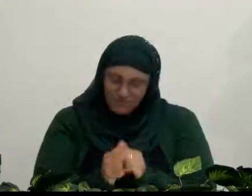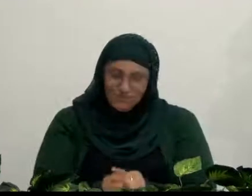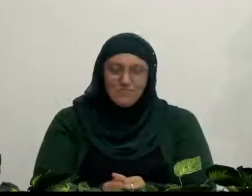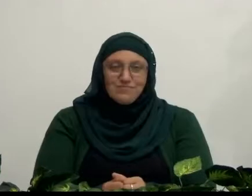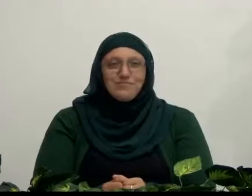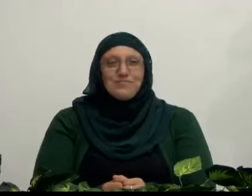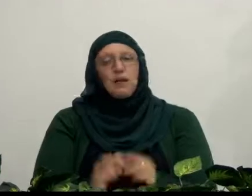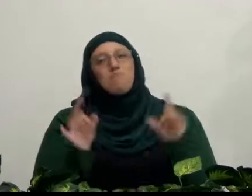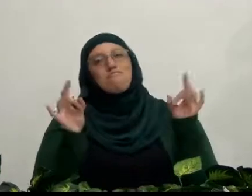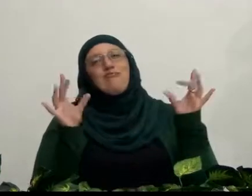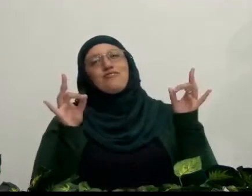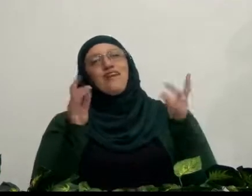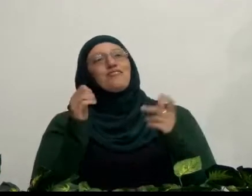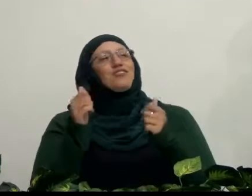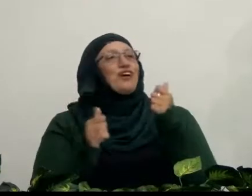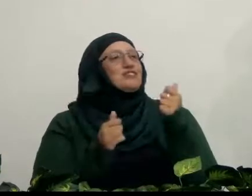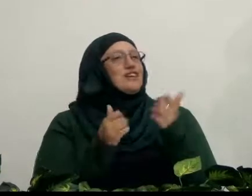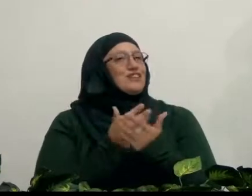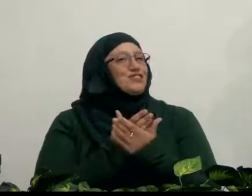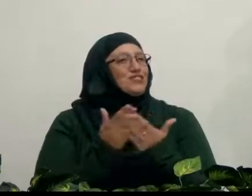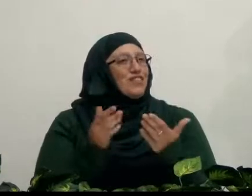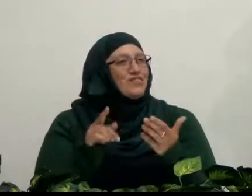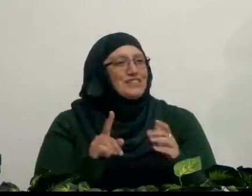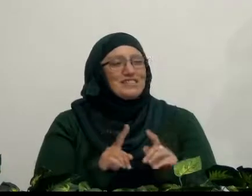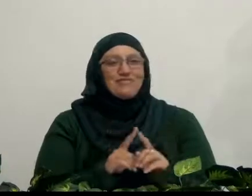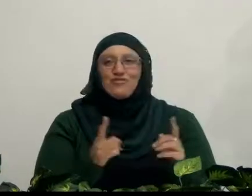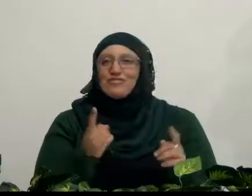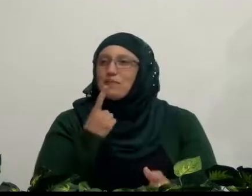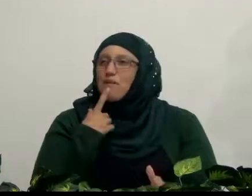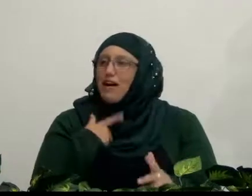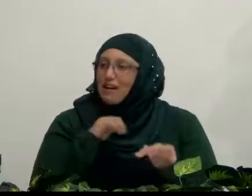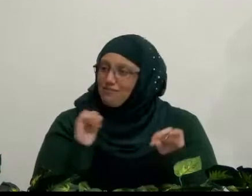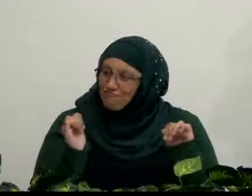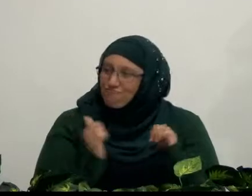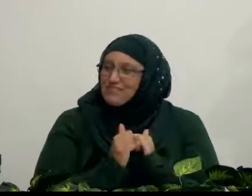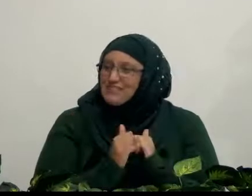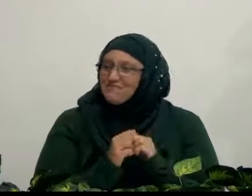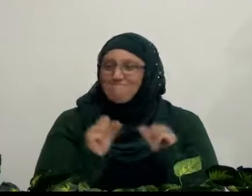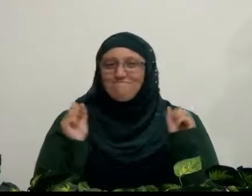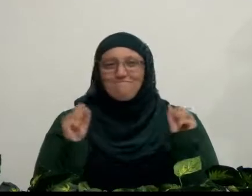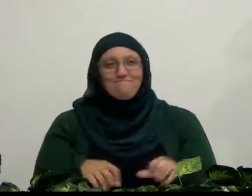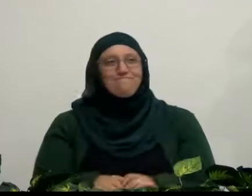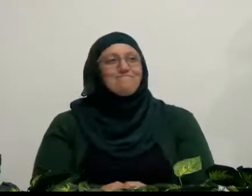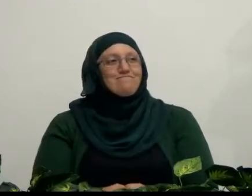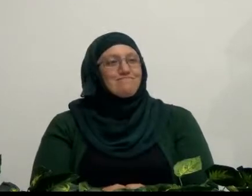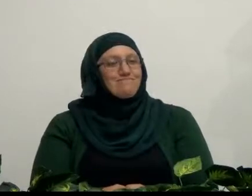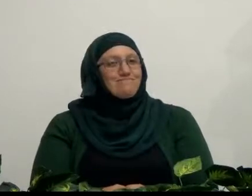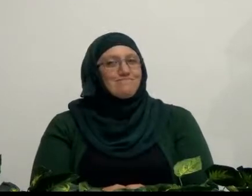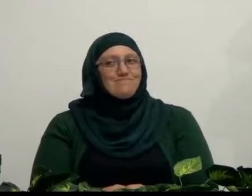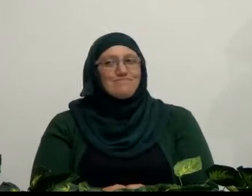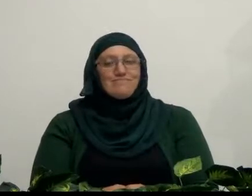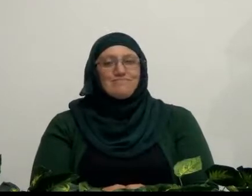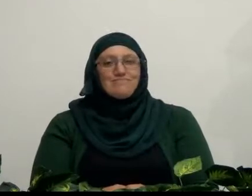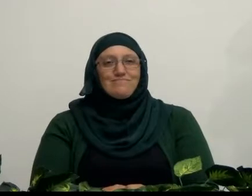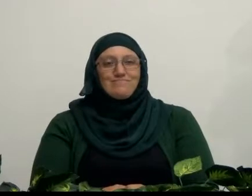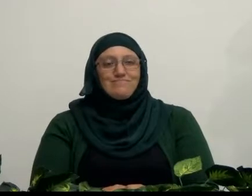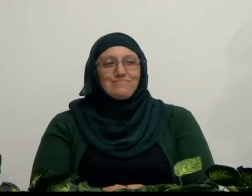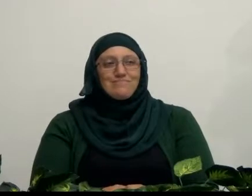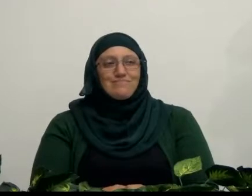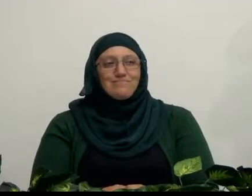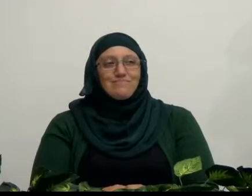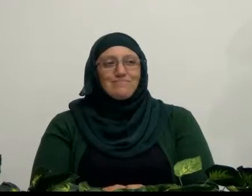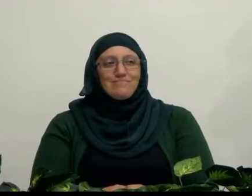MashaAllah, congratulations. This is a different qabiltu. I agreed. Now, after this, it is recommended to say,